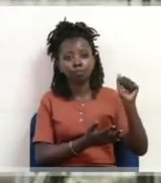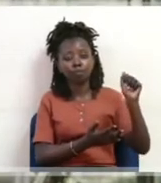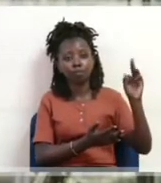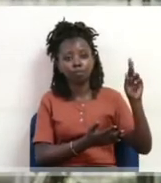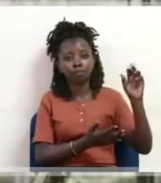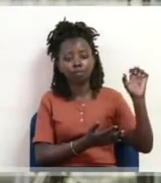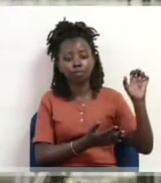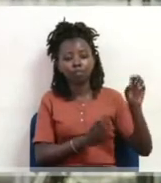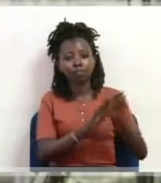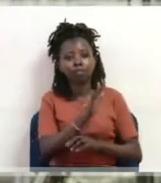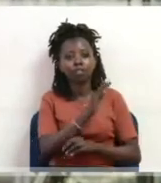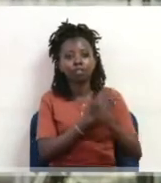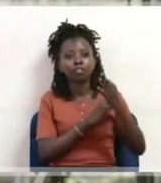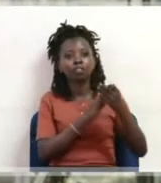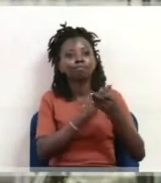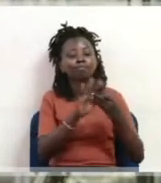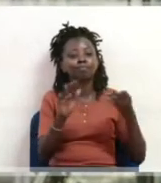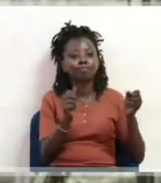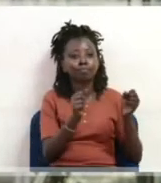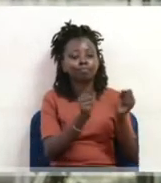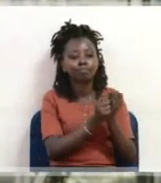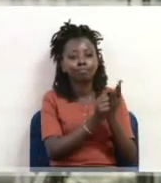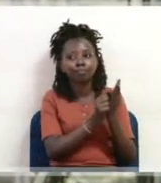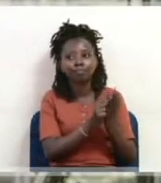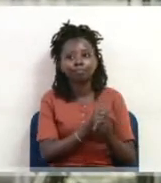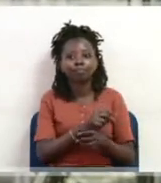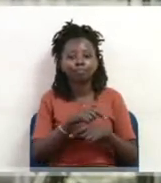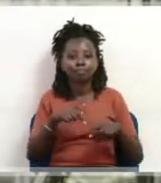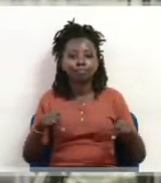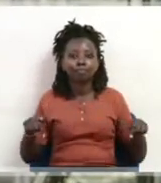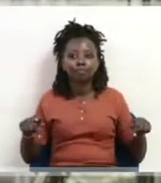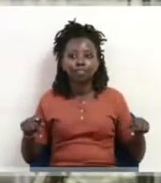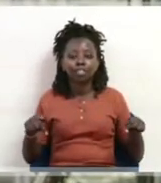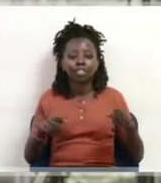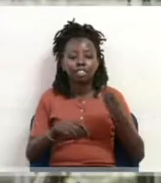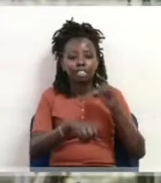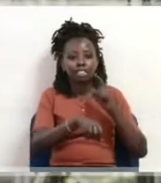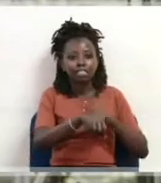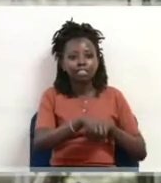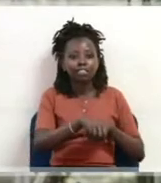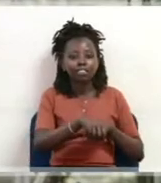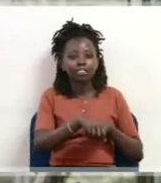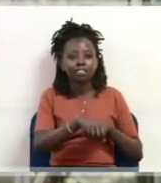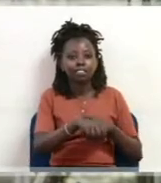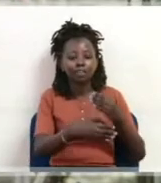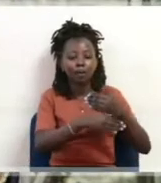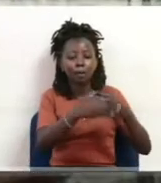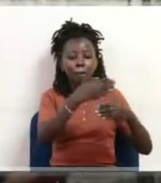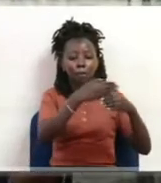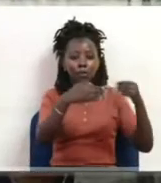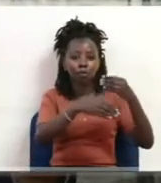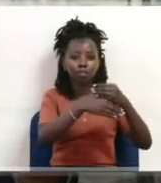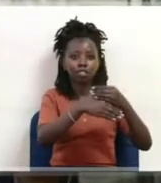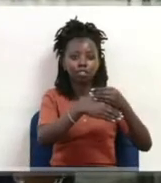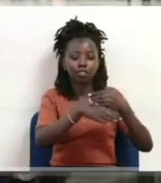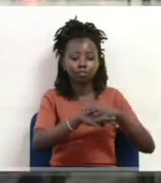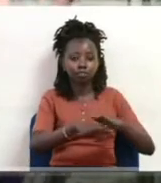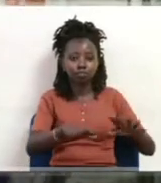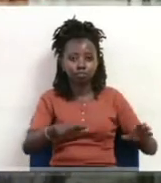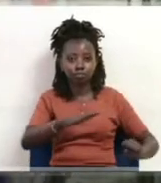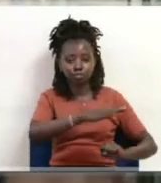And when the builders laid the foundation of the temple of the Lord, they set the priests in